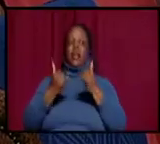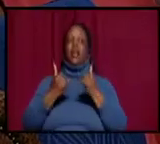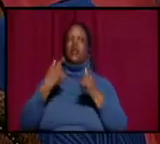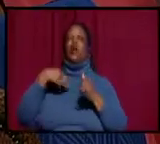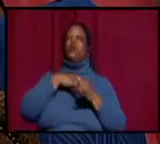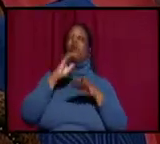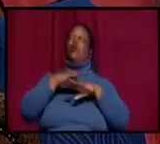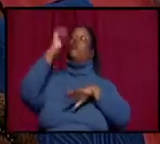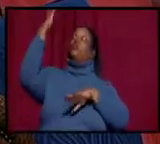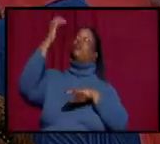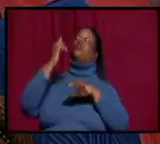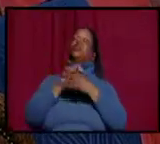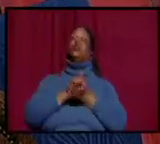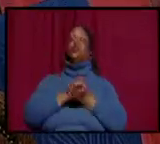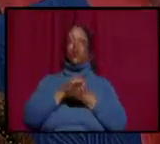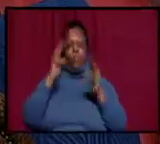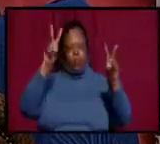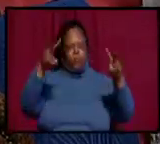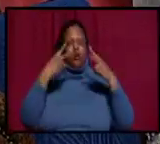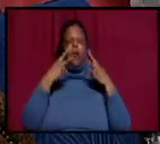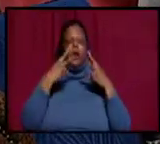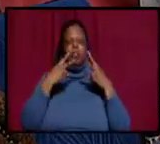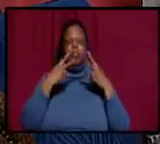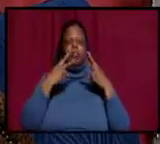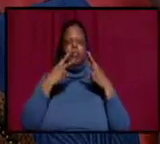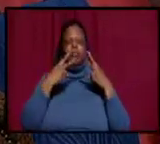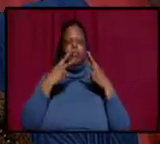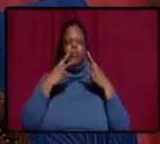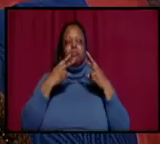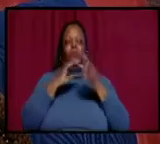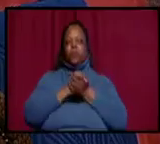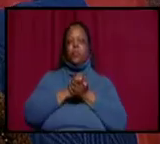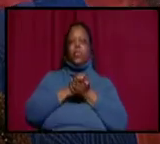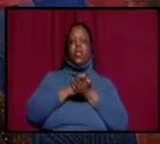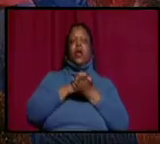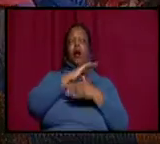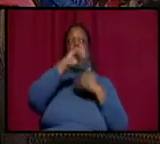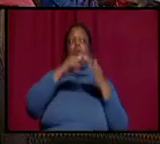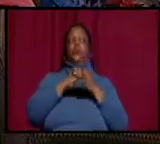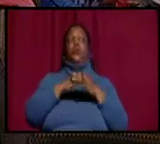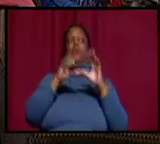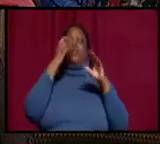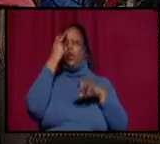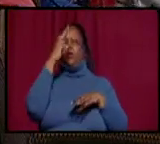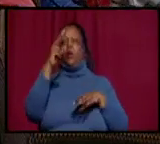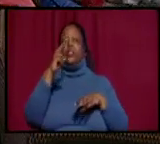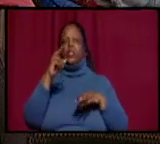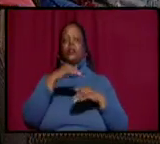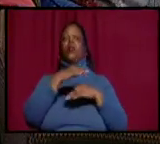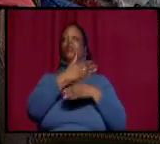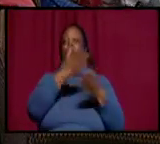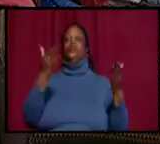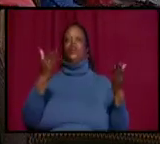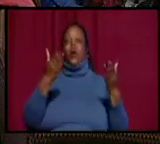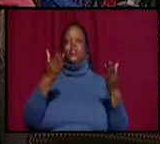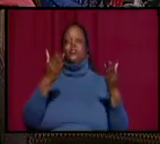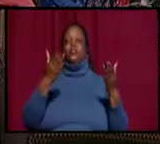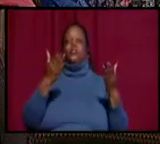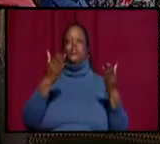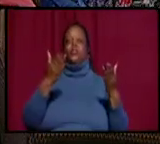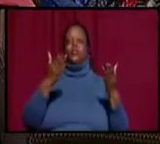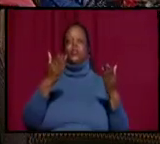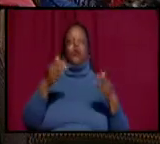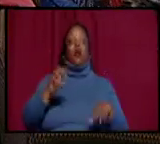We call you for those that are watching by way of YouTube, watching on Facebook, watching, oh God,